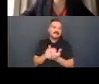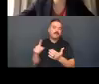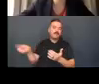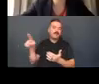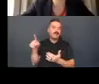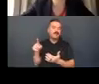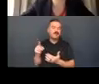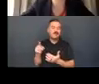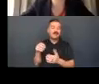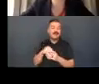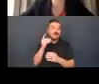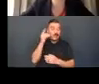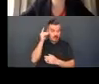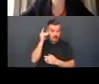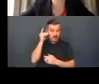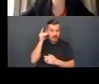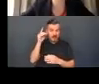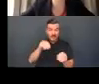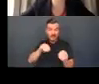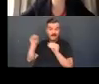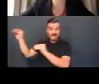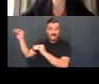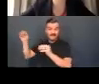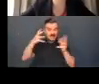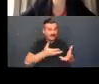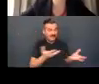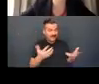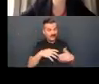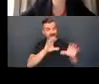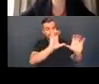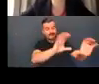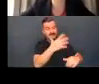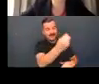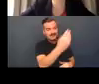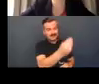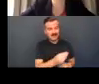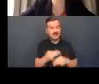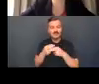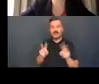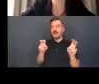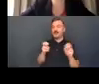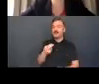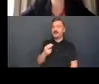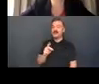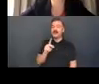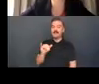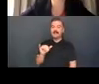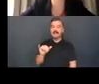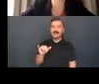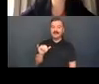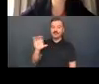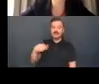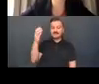longer wanted on the streets. It's called hippie Christmas or hobo Christmas, bums Christmas,